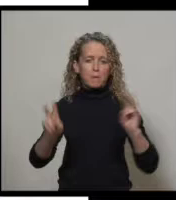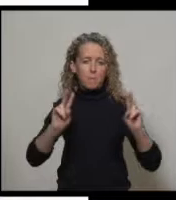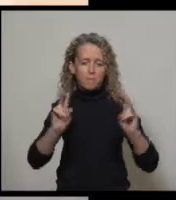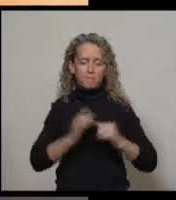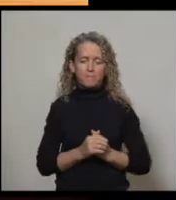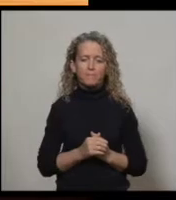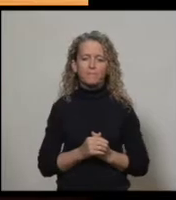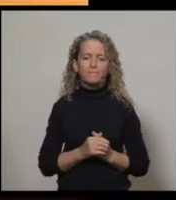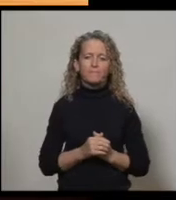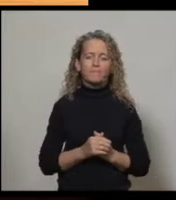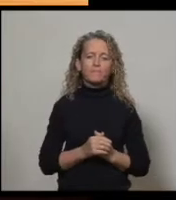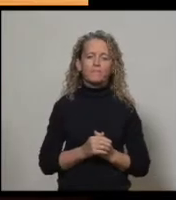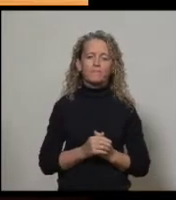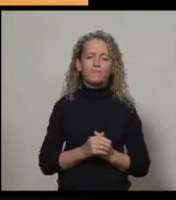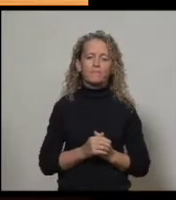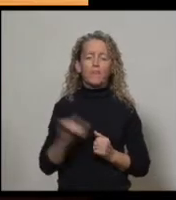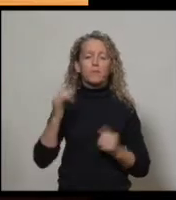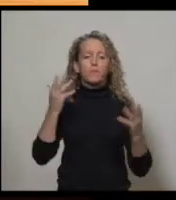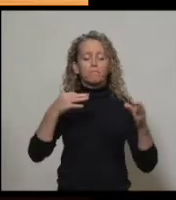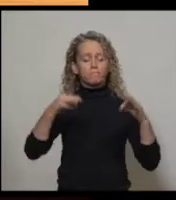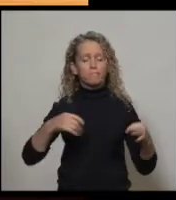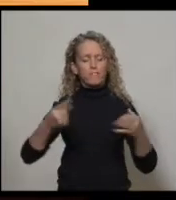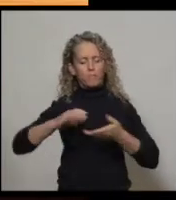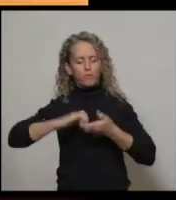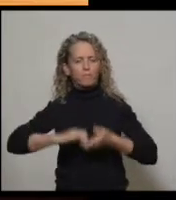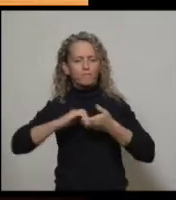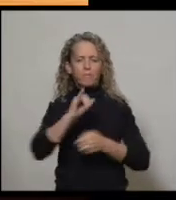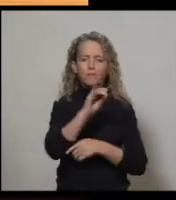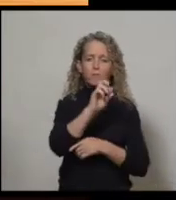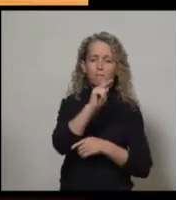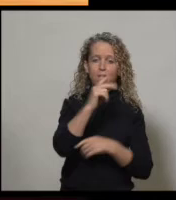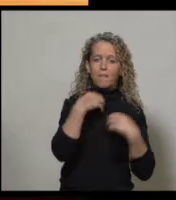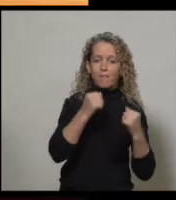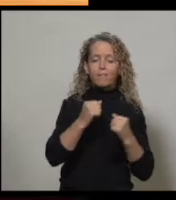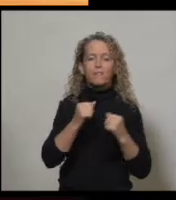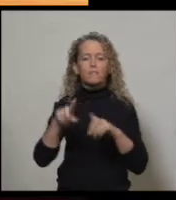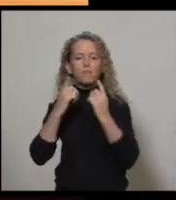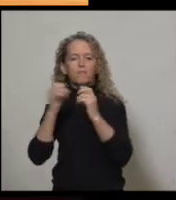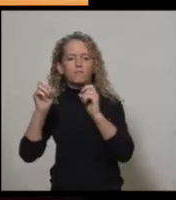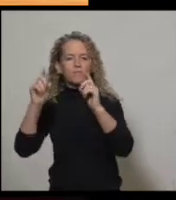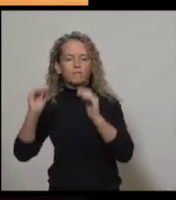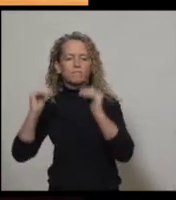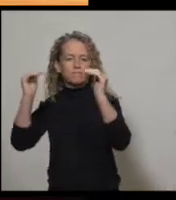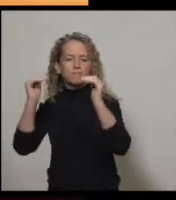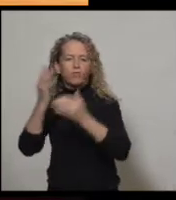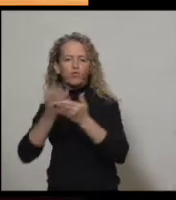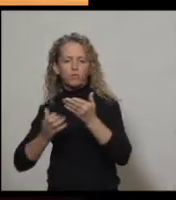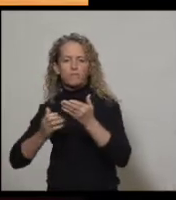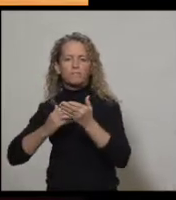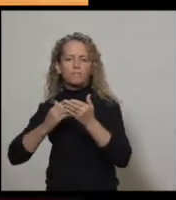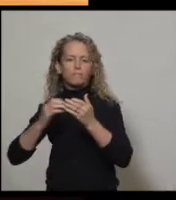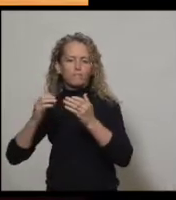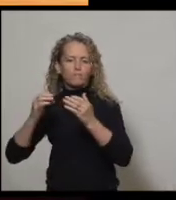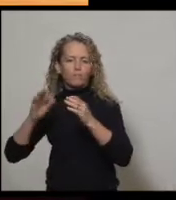We'd also like to mention that this is a partnership between IWK Health and the Department of Education and Early Childhood Development. This is a